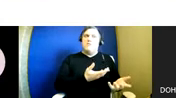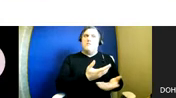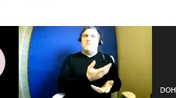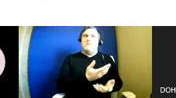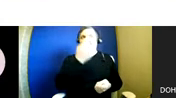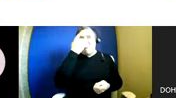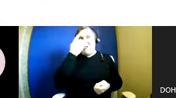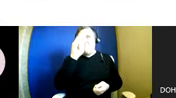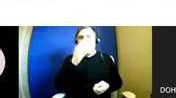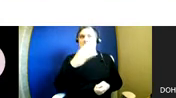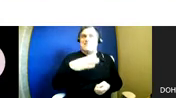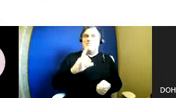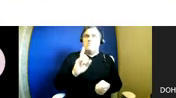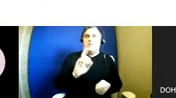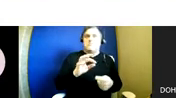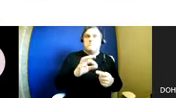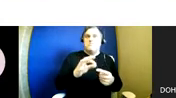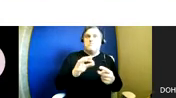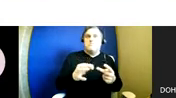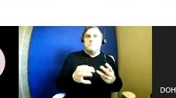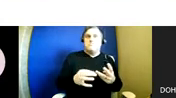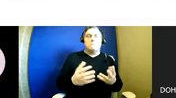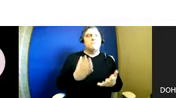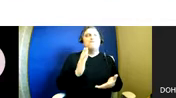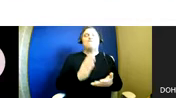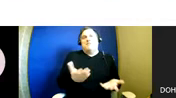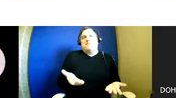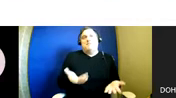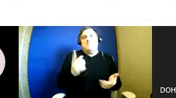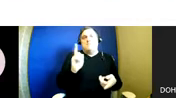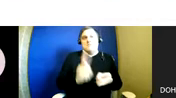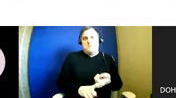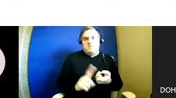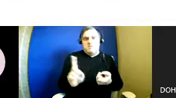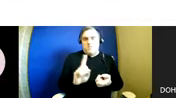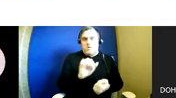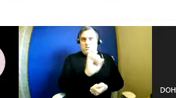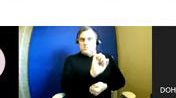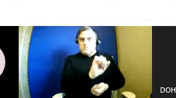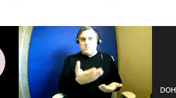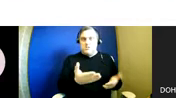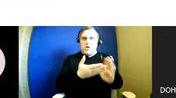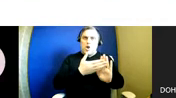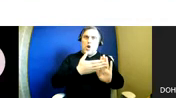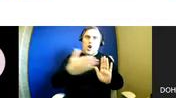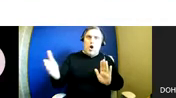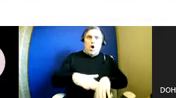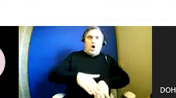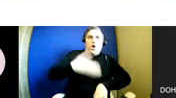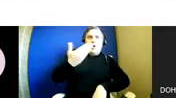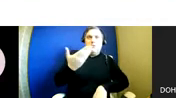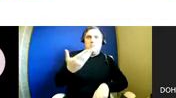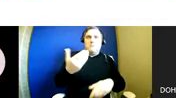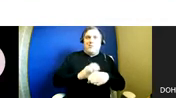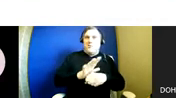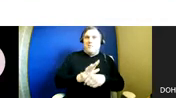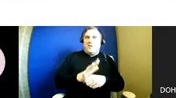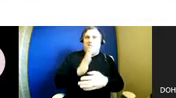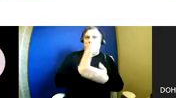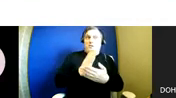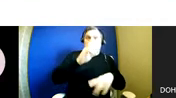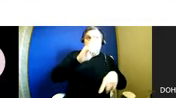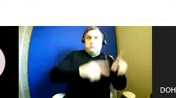think might need to happen next. And that depends on what they've come with, because long COVID is an incredibly